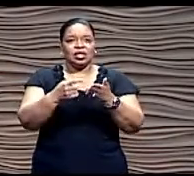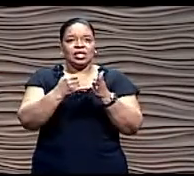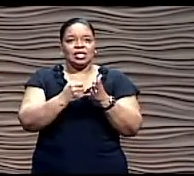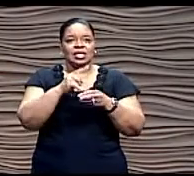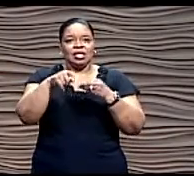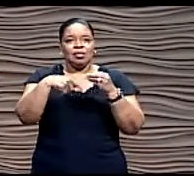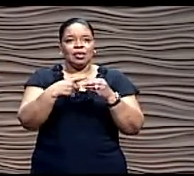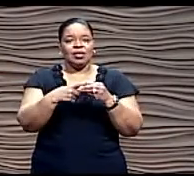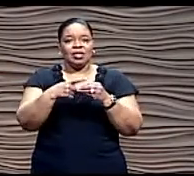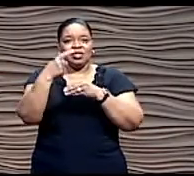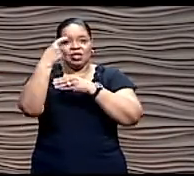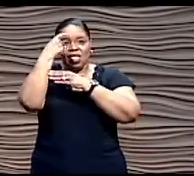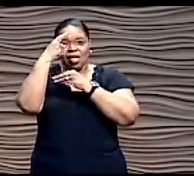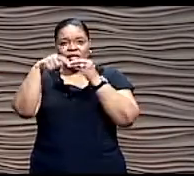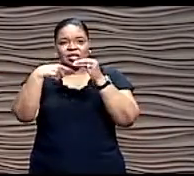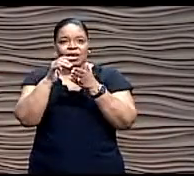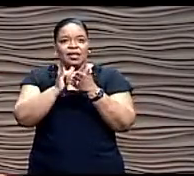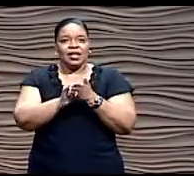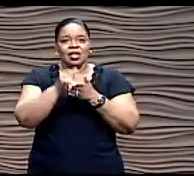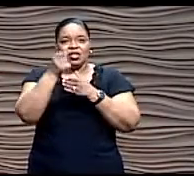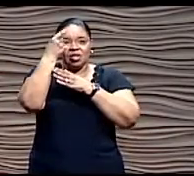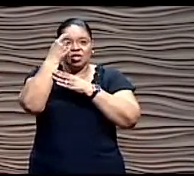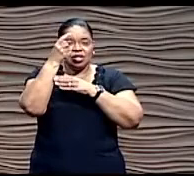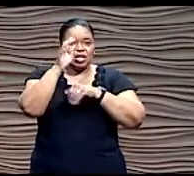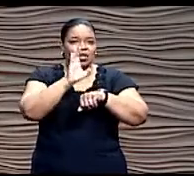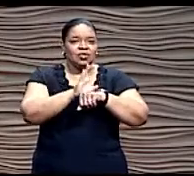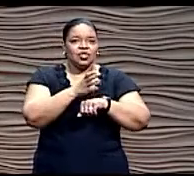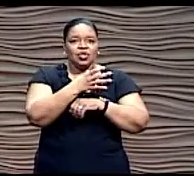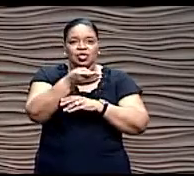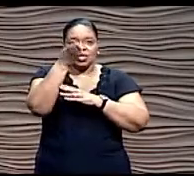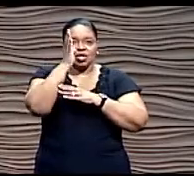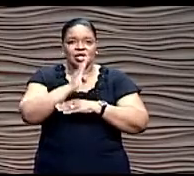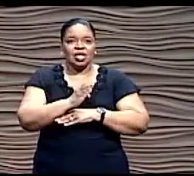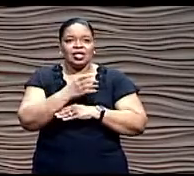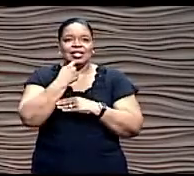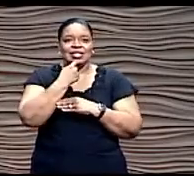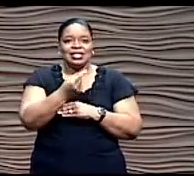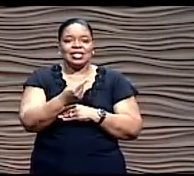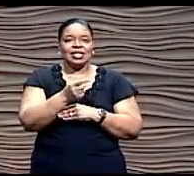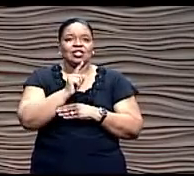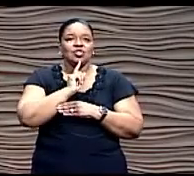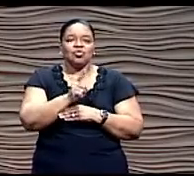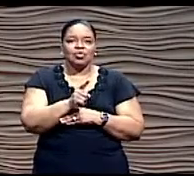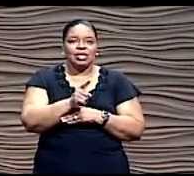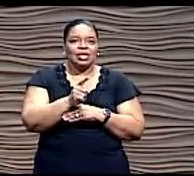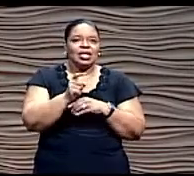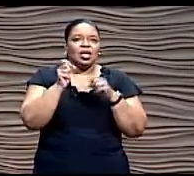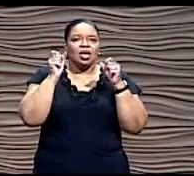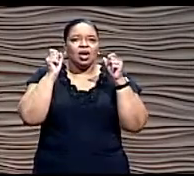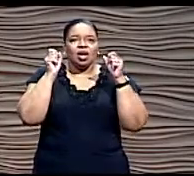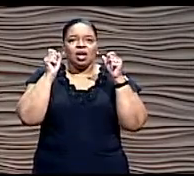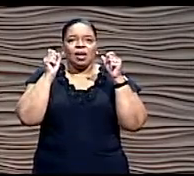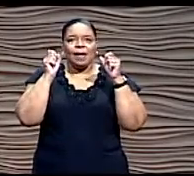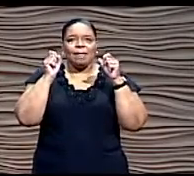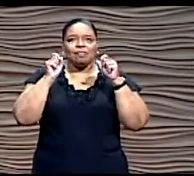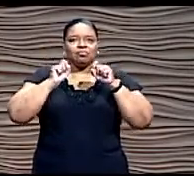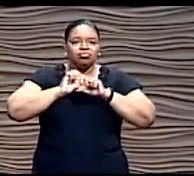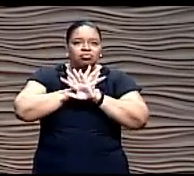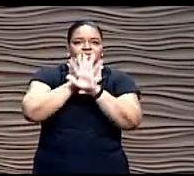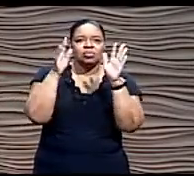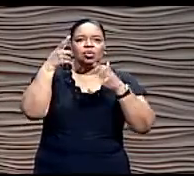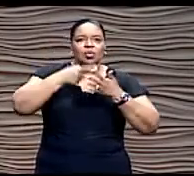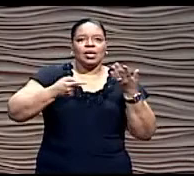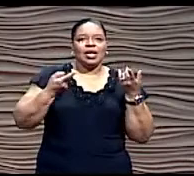his ecclesiology or his understanding of church and God. I said, it's amazing what happens to people when they're